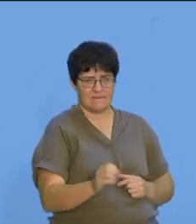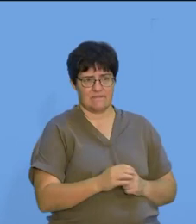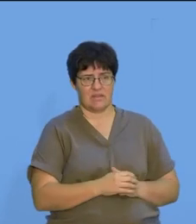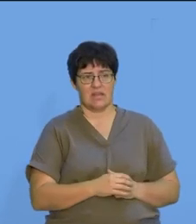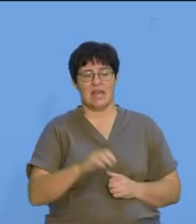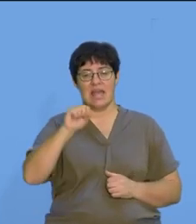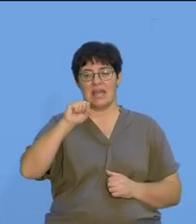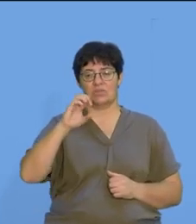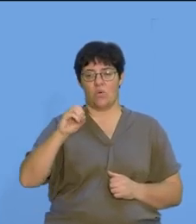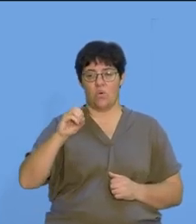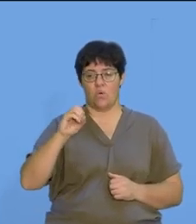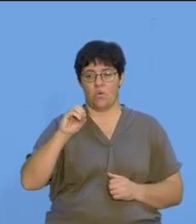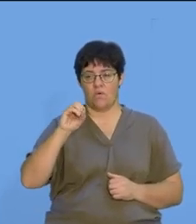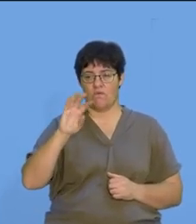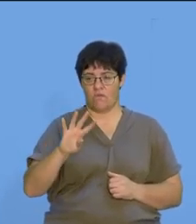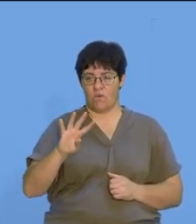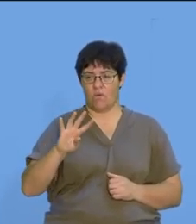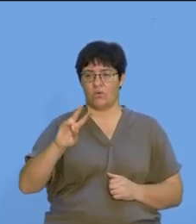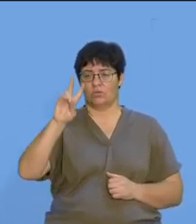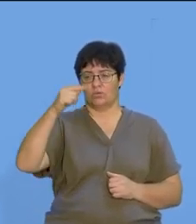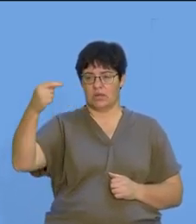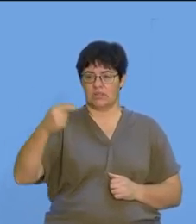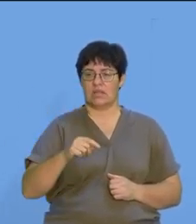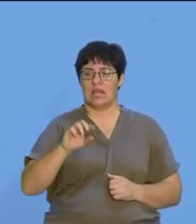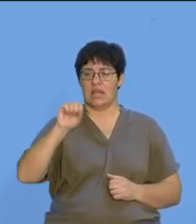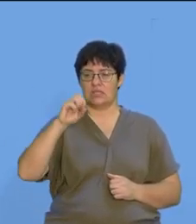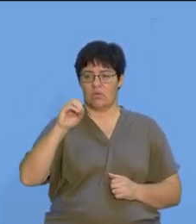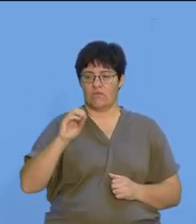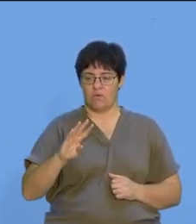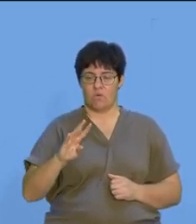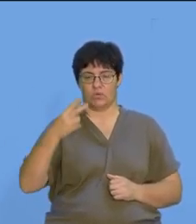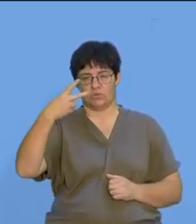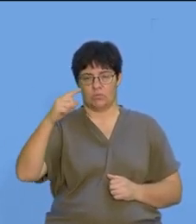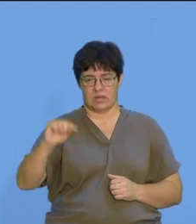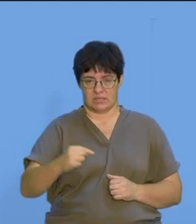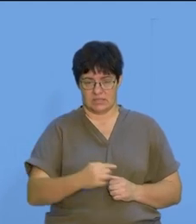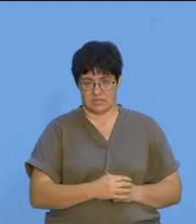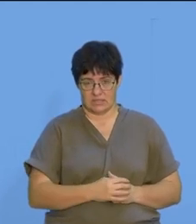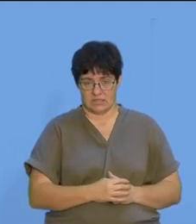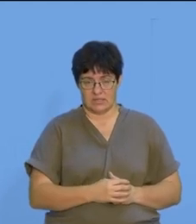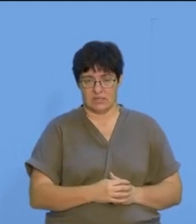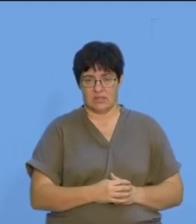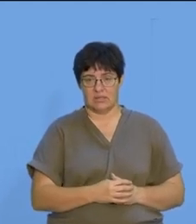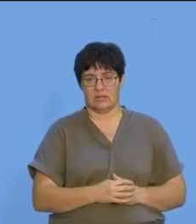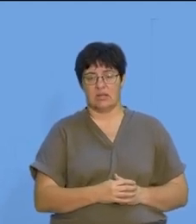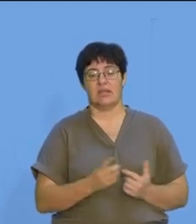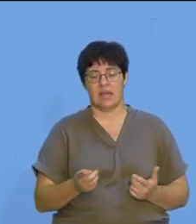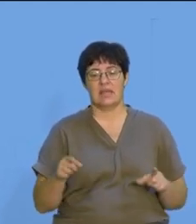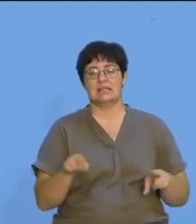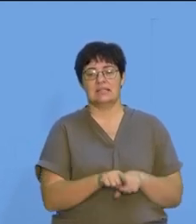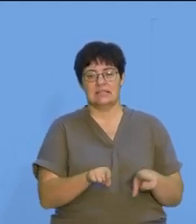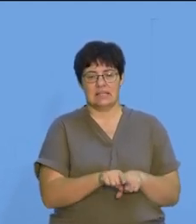okay? Now, there is SO4 2 minus, SO4 2 minus, SO4 2 minus.